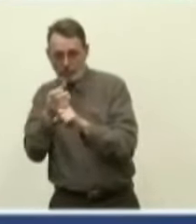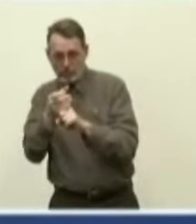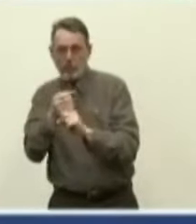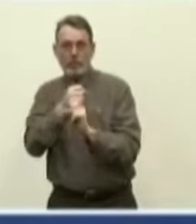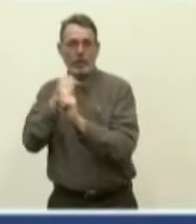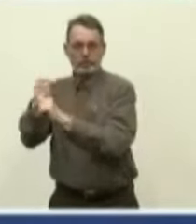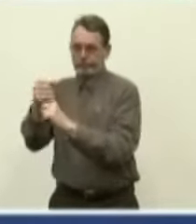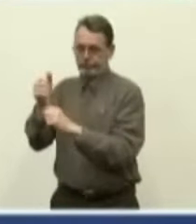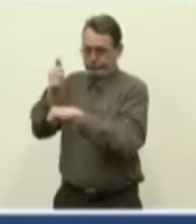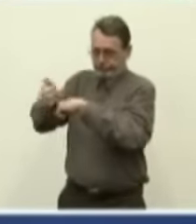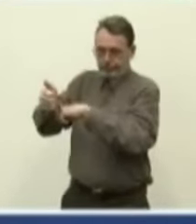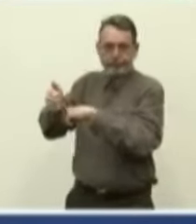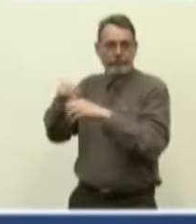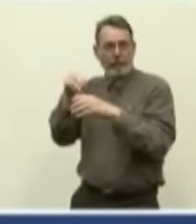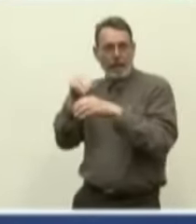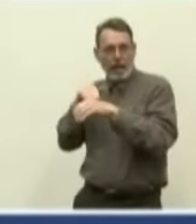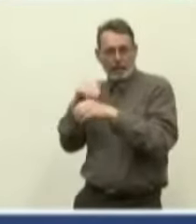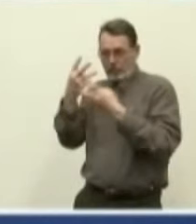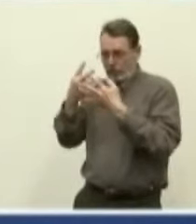the following charges.